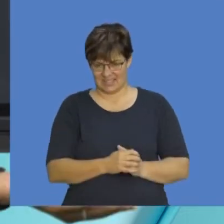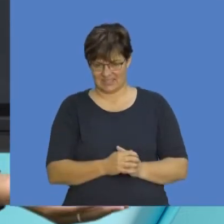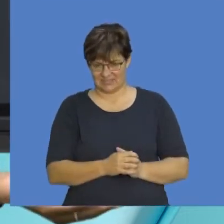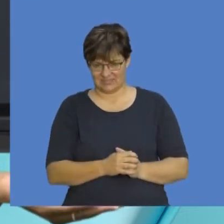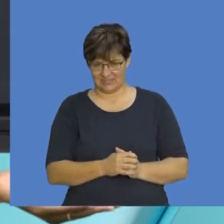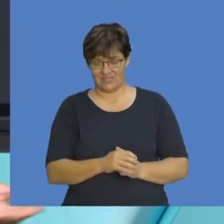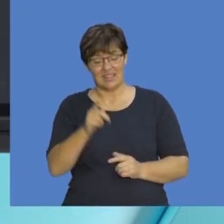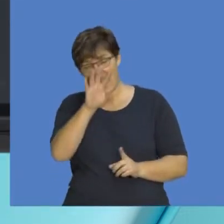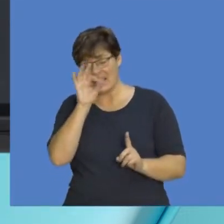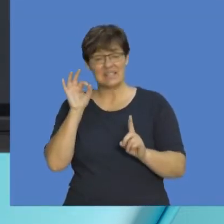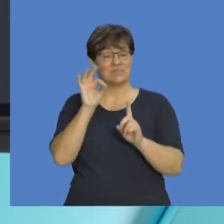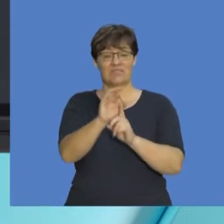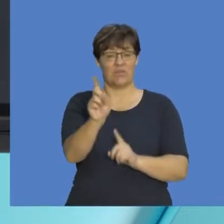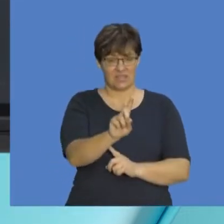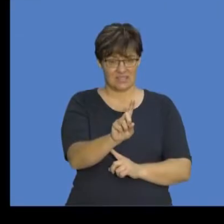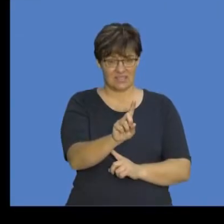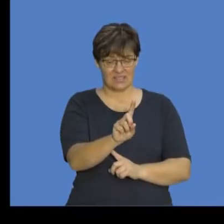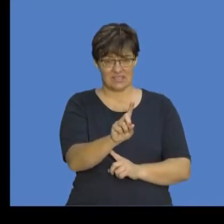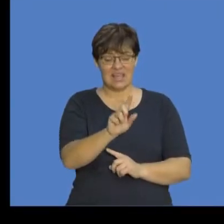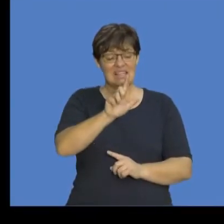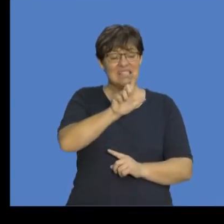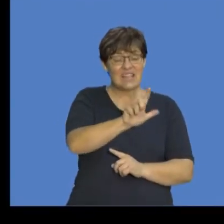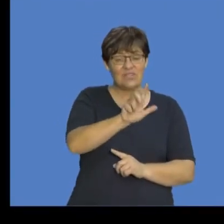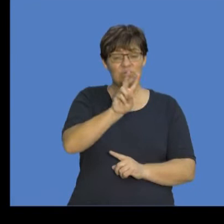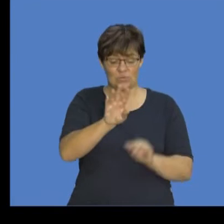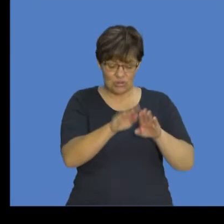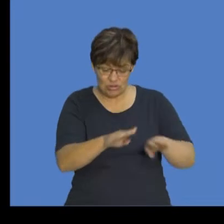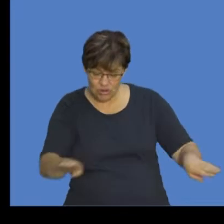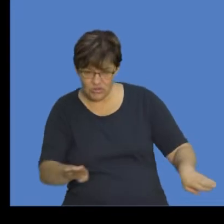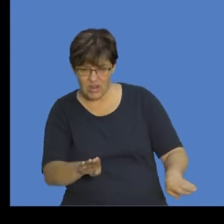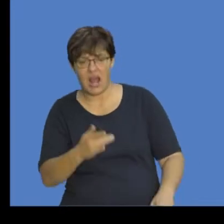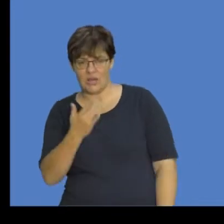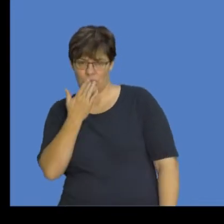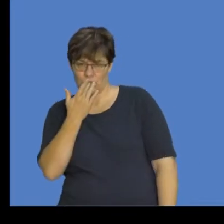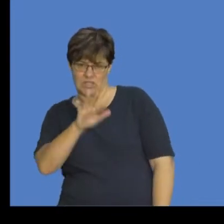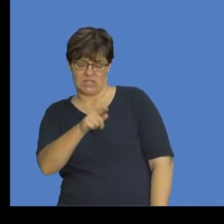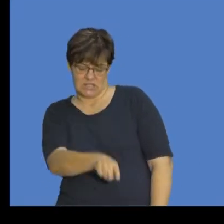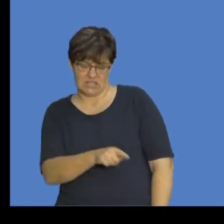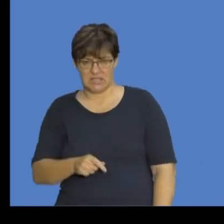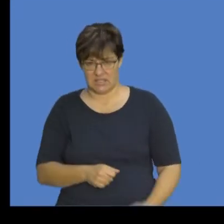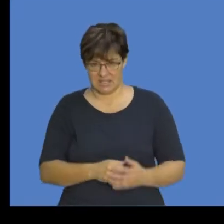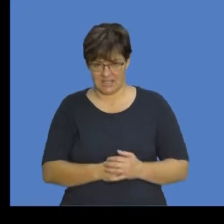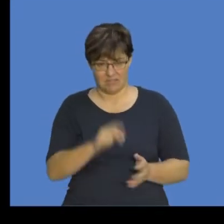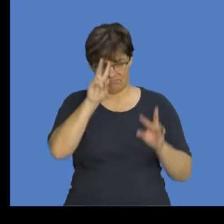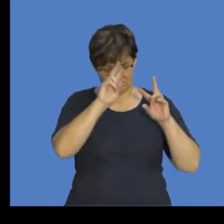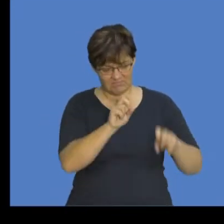conclude. So this is specific to 72 children. A survey was